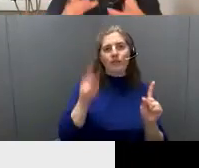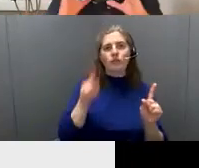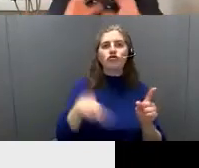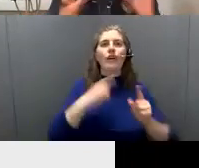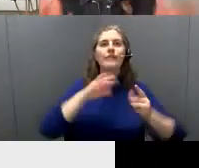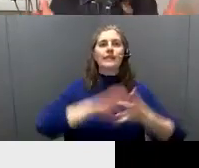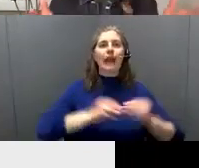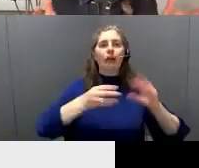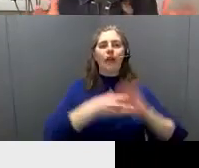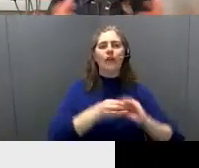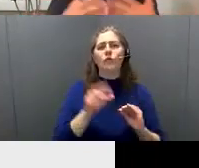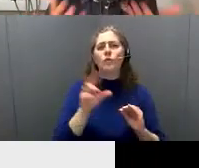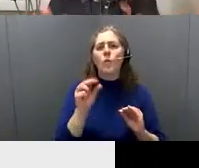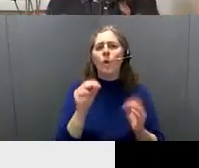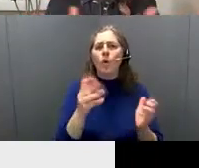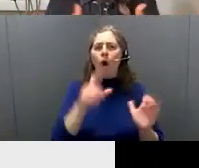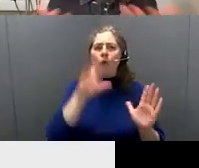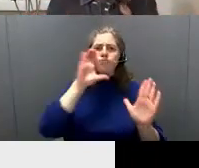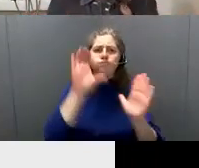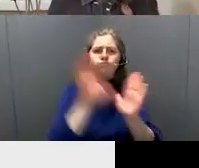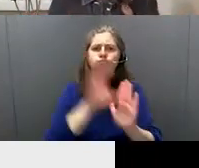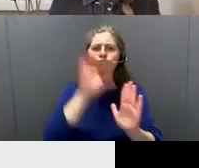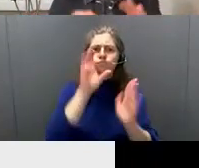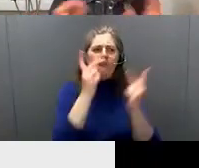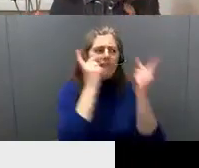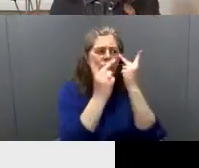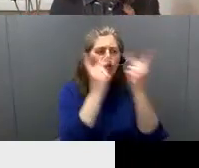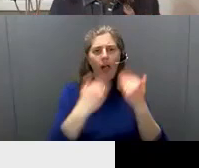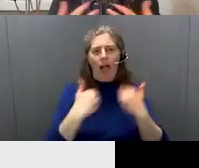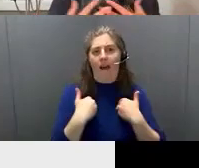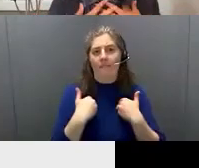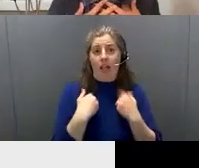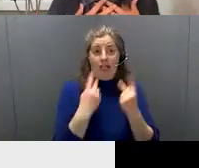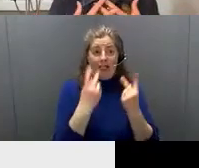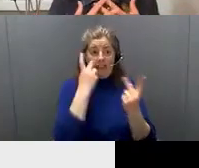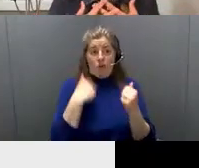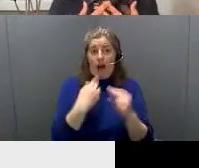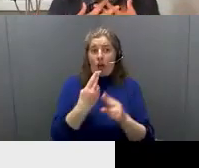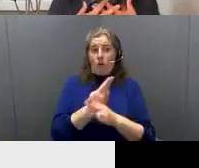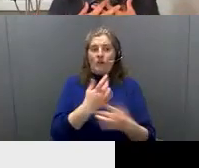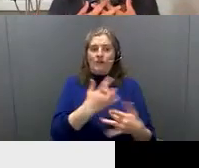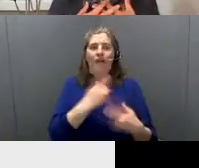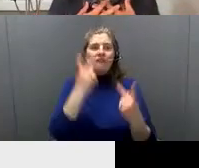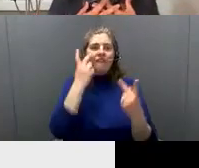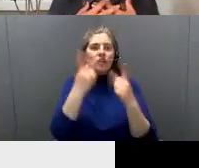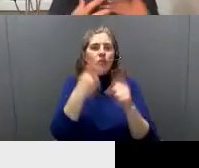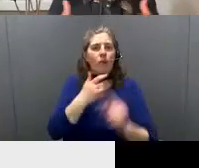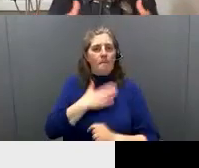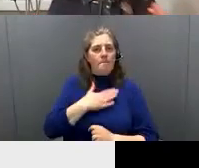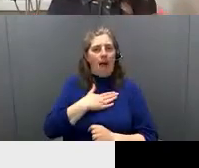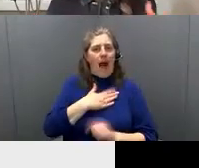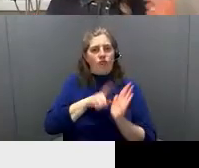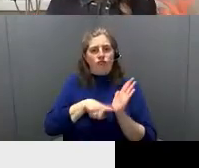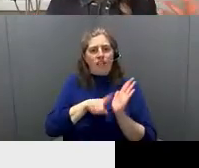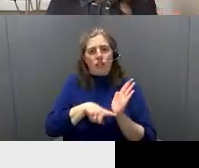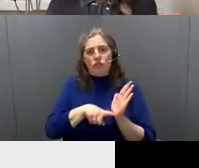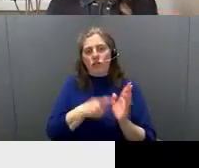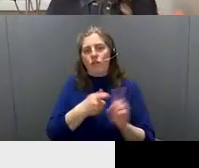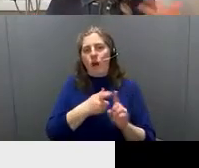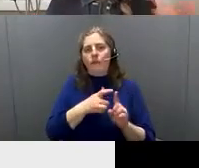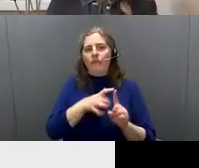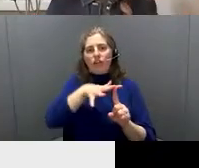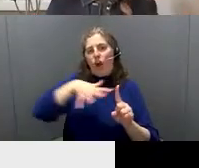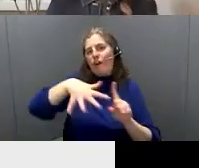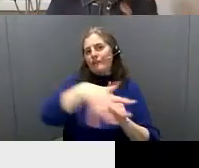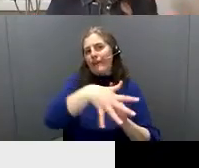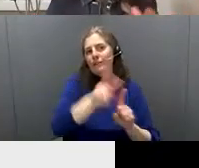narrative. You want to have, it's good to have some visuals. And the visuals that I use are visuals from my research or from the context